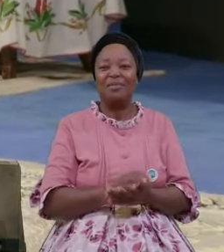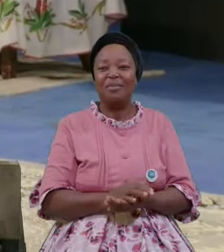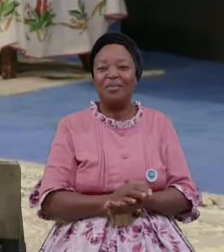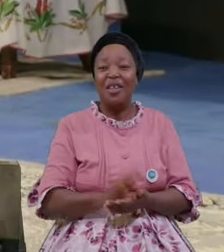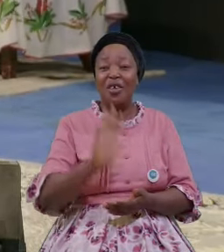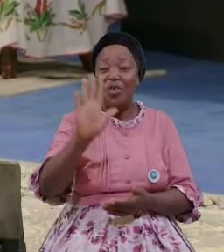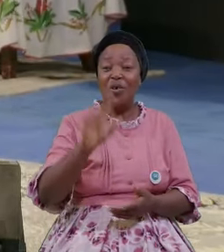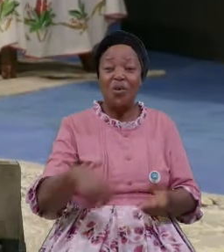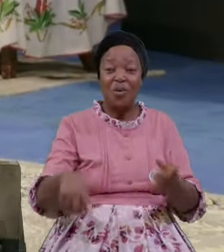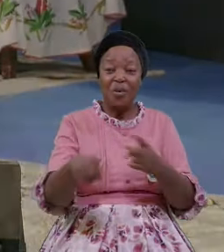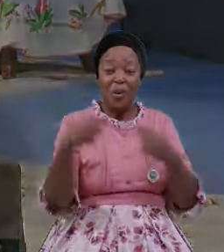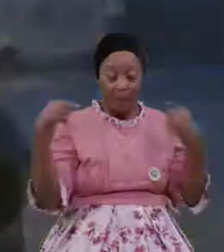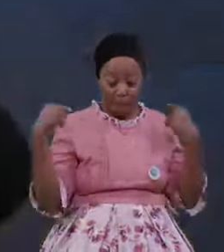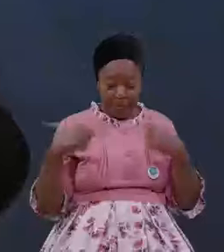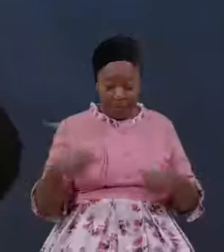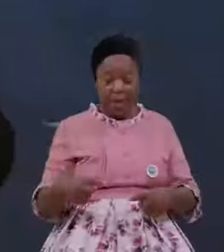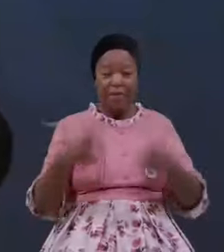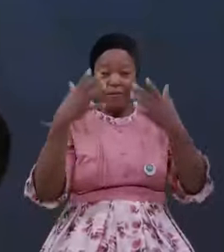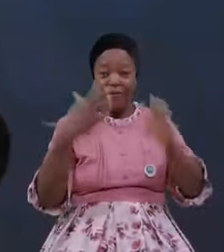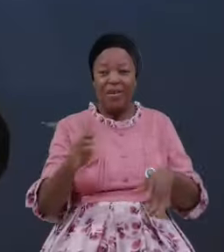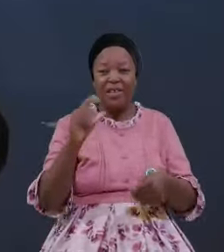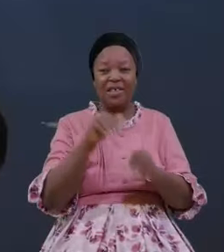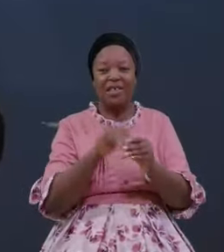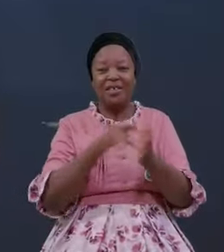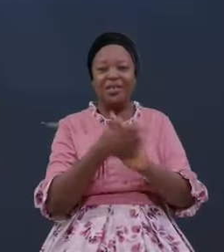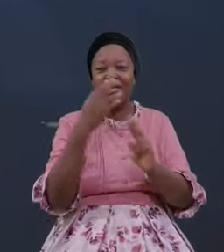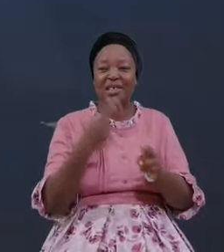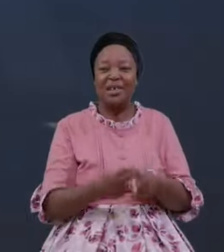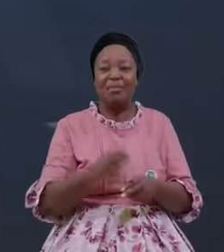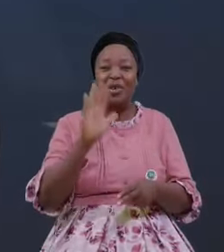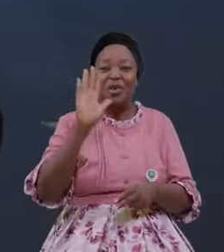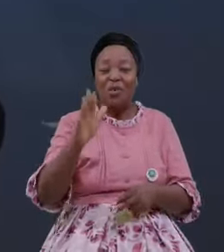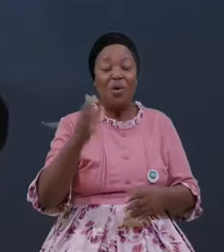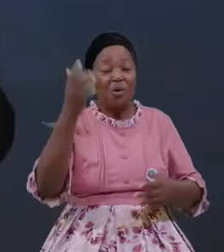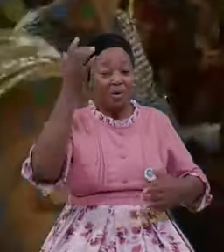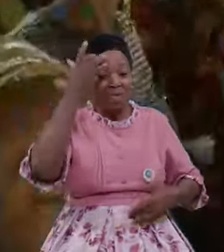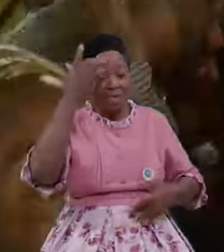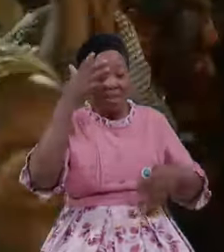pain finished. Your disease finished.